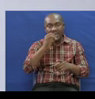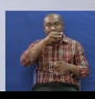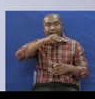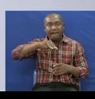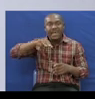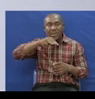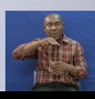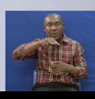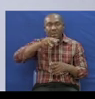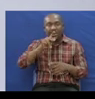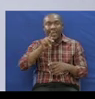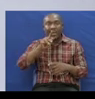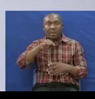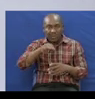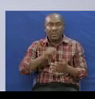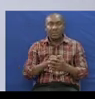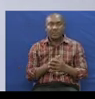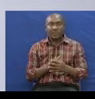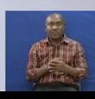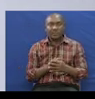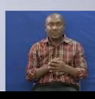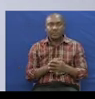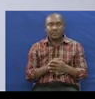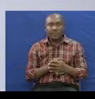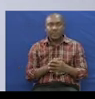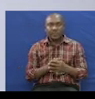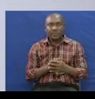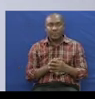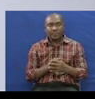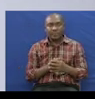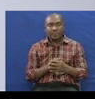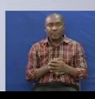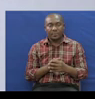150 million kilometers from the sun.